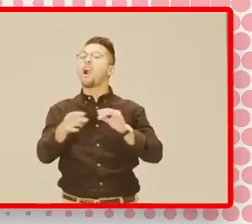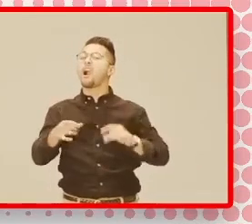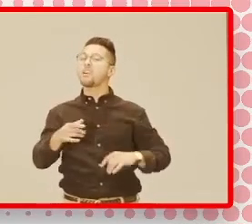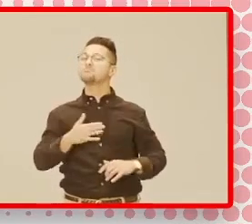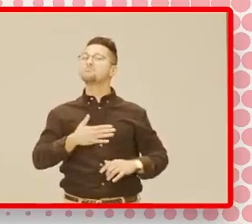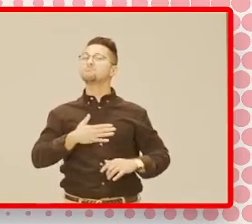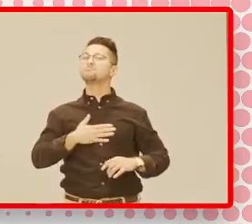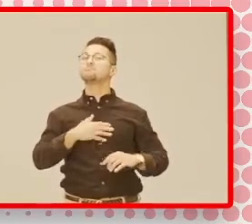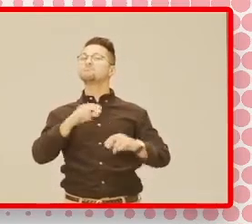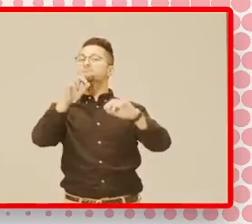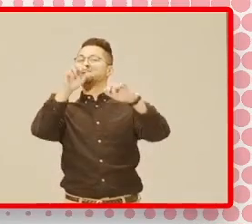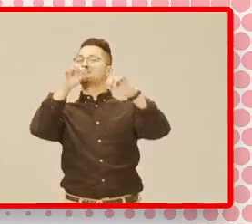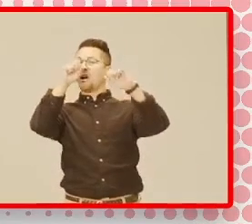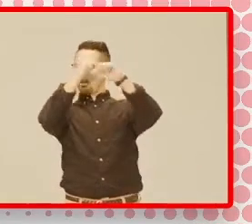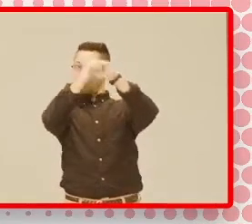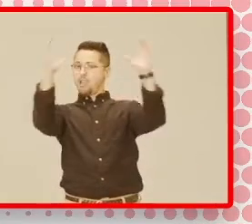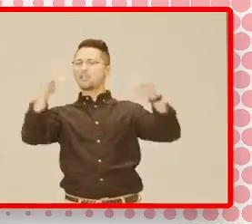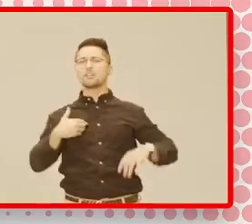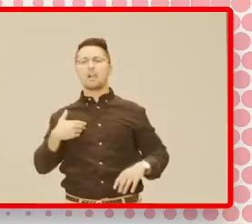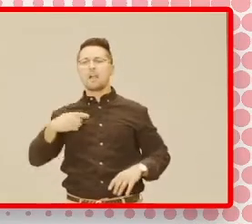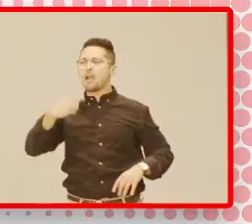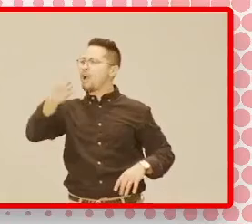I said, no.